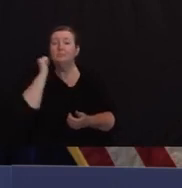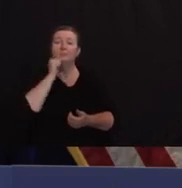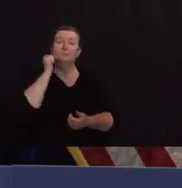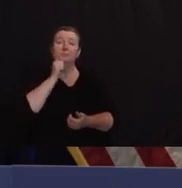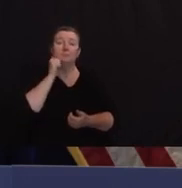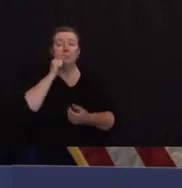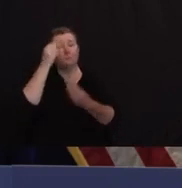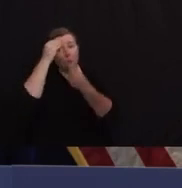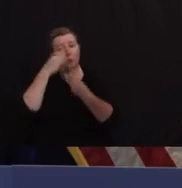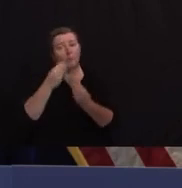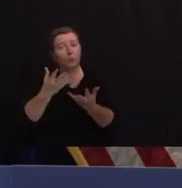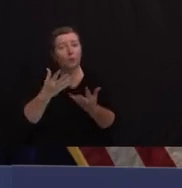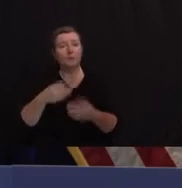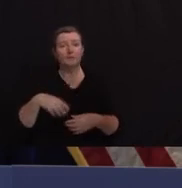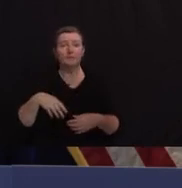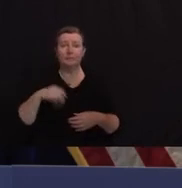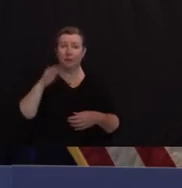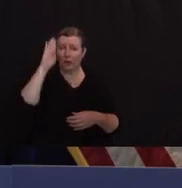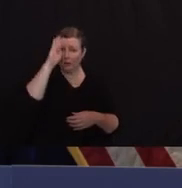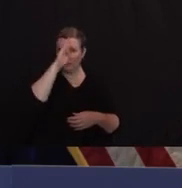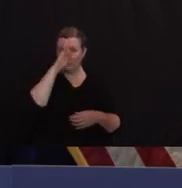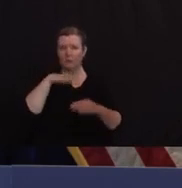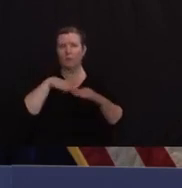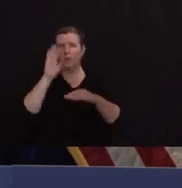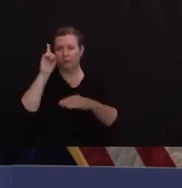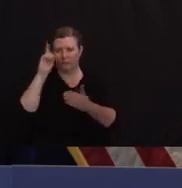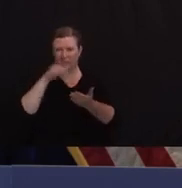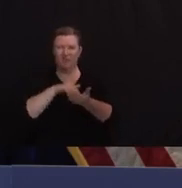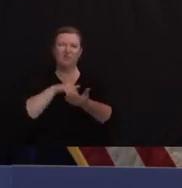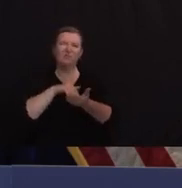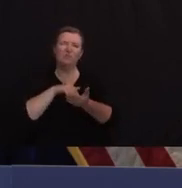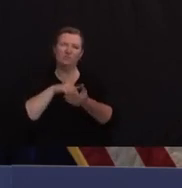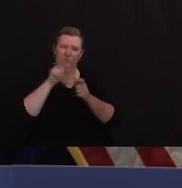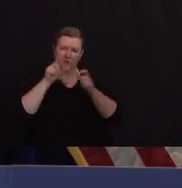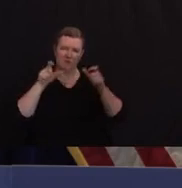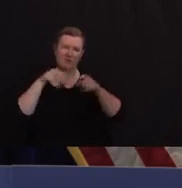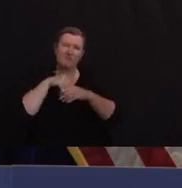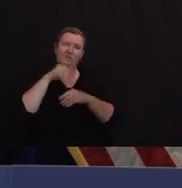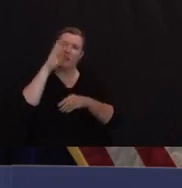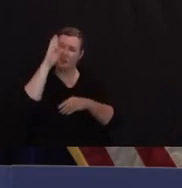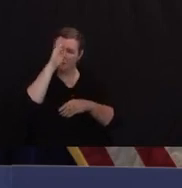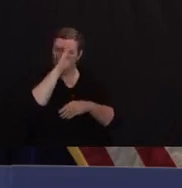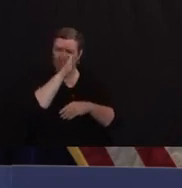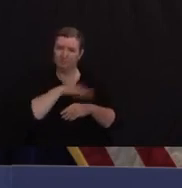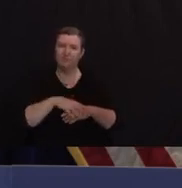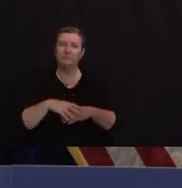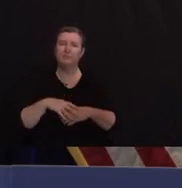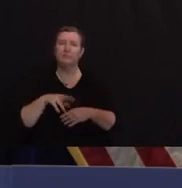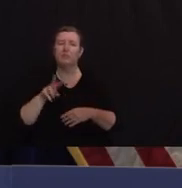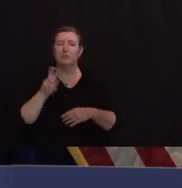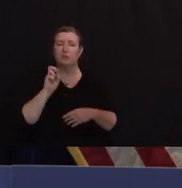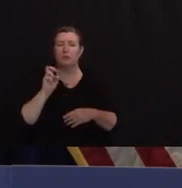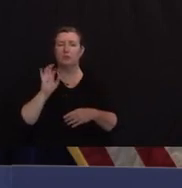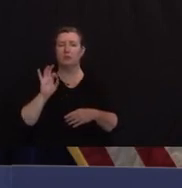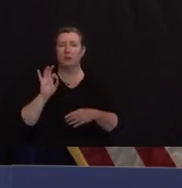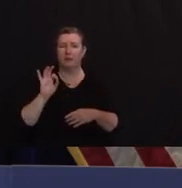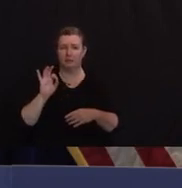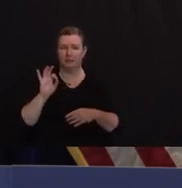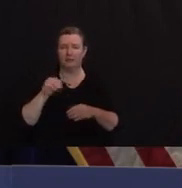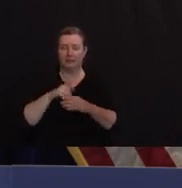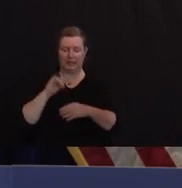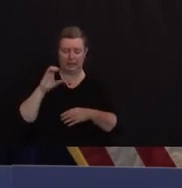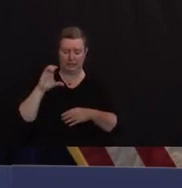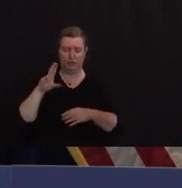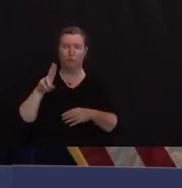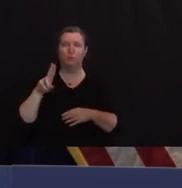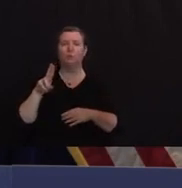for several days now over 1,000 hospitalizations, and 209 individuals are in ICU.